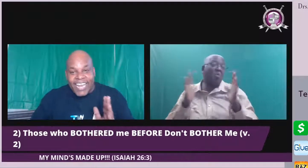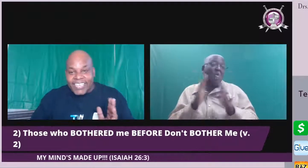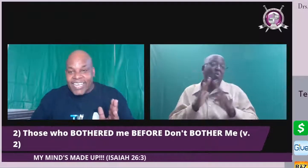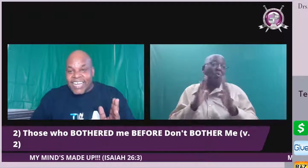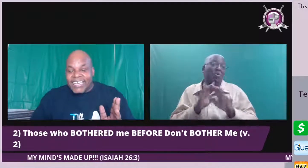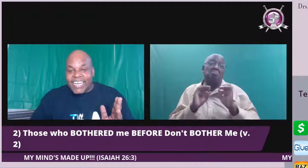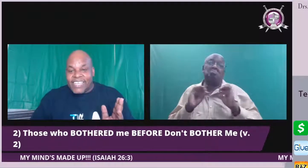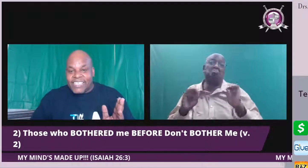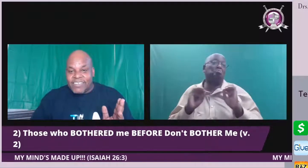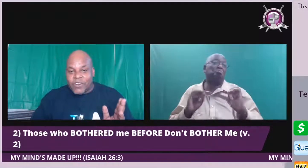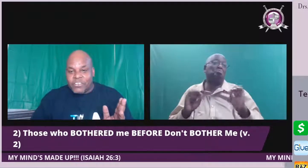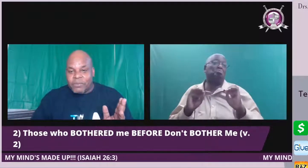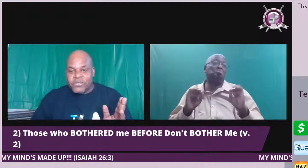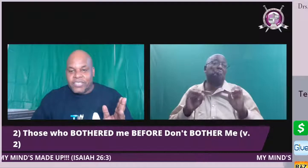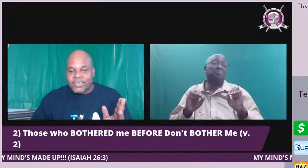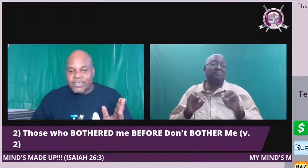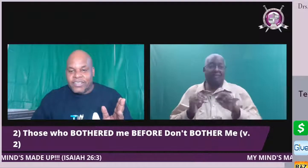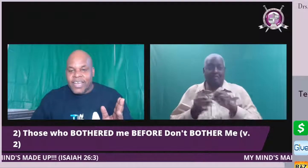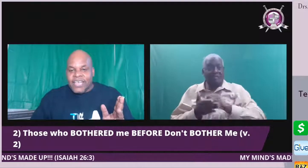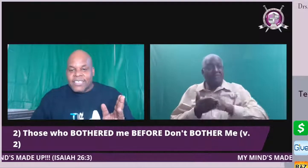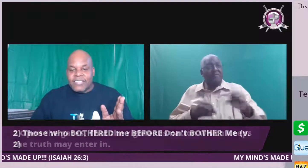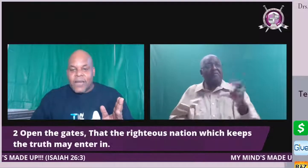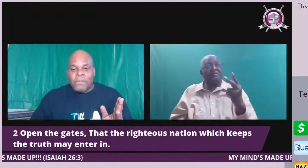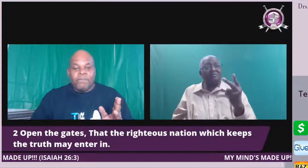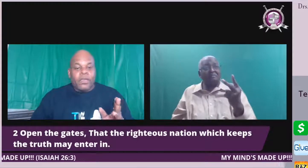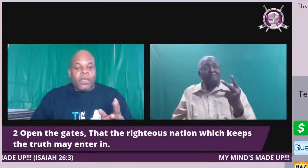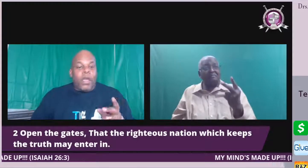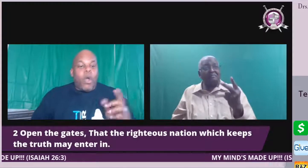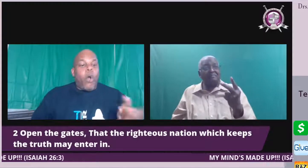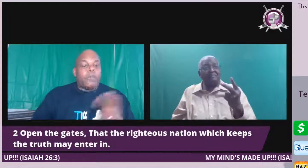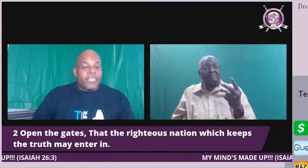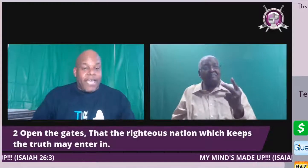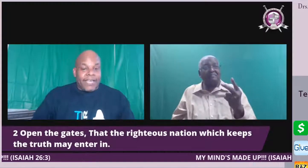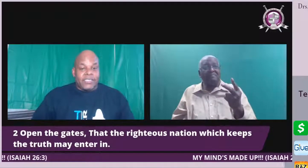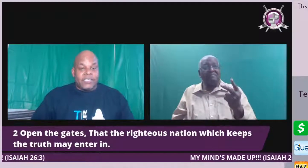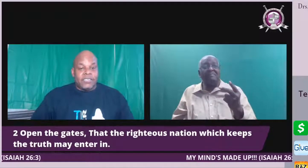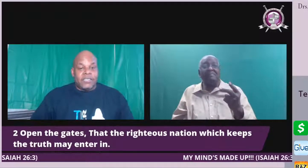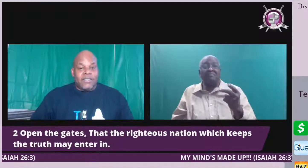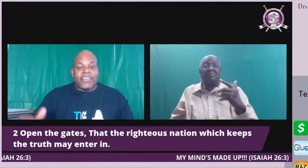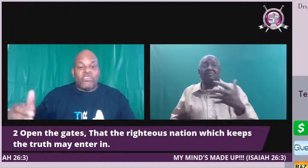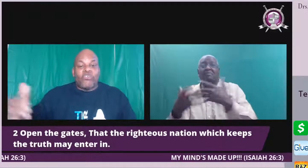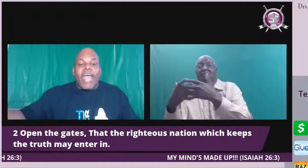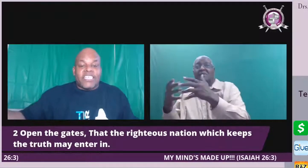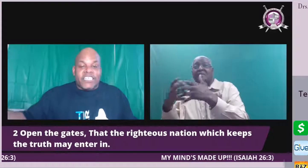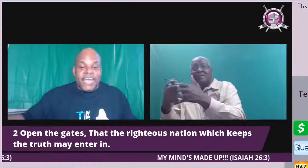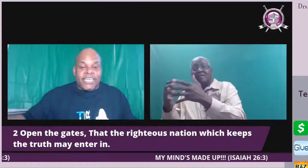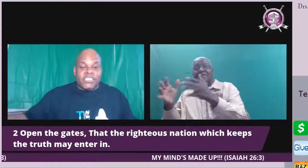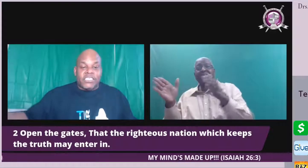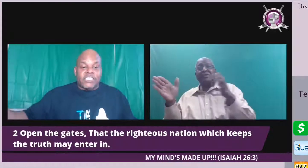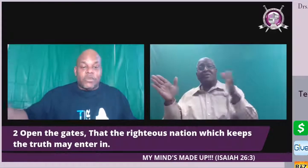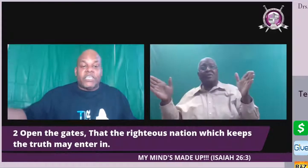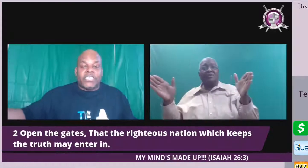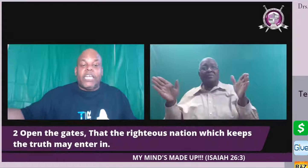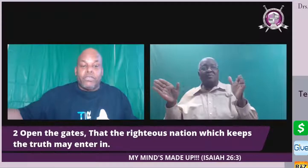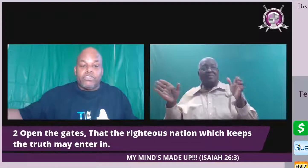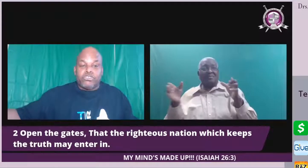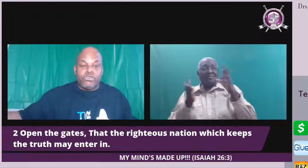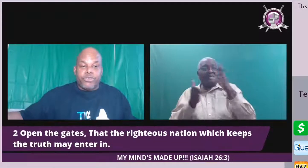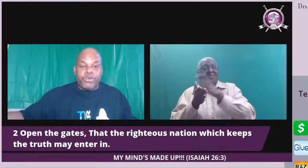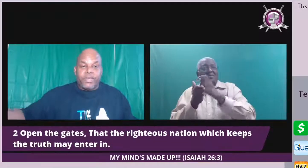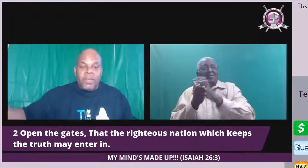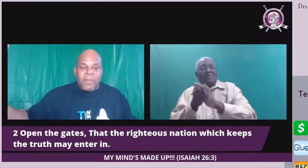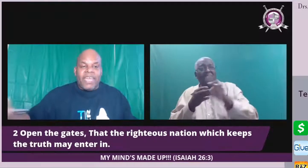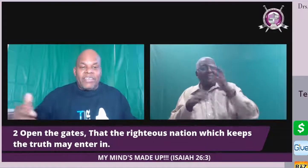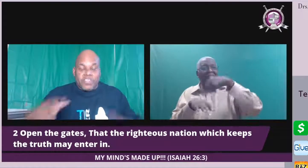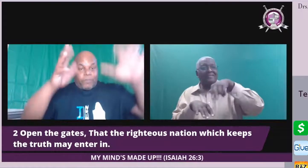right there in the text. The text says this. Verse number 2 says this. It says, open the gates that the righteous nations which keep the